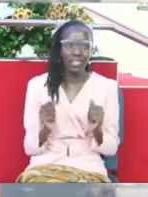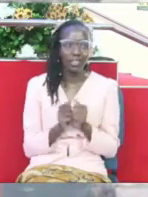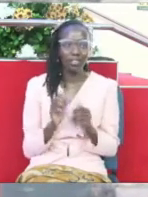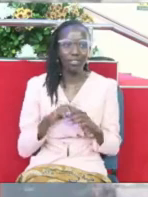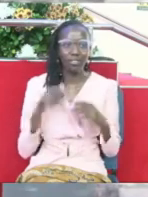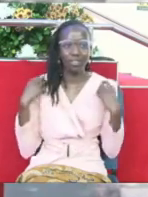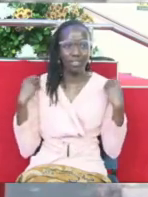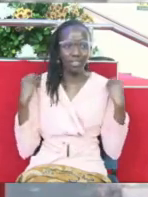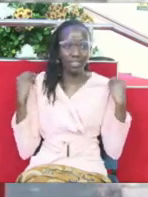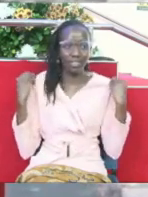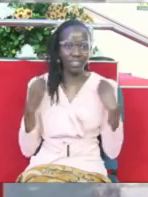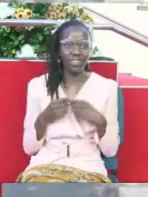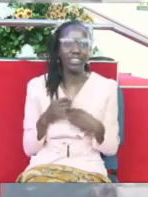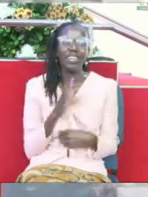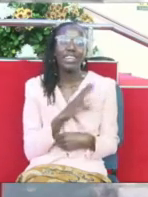you jog..."